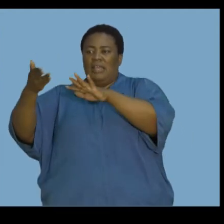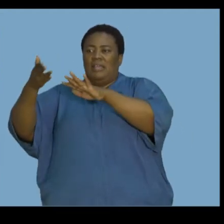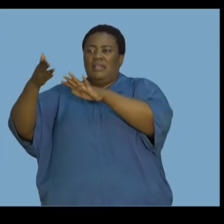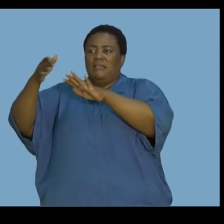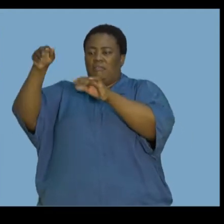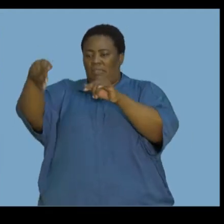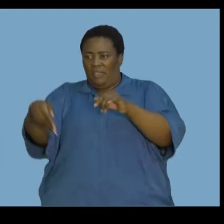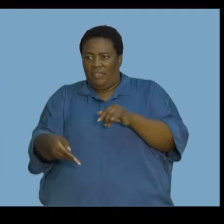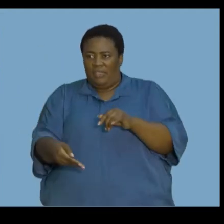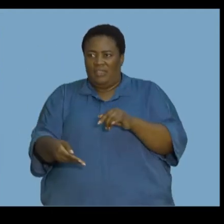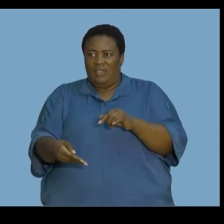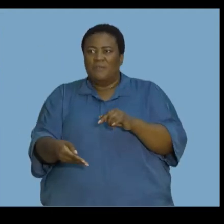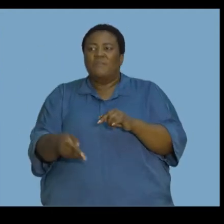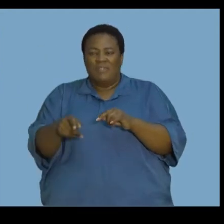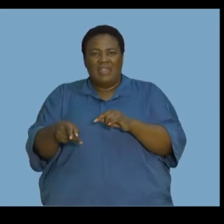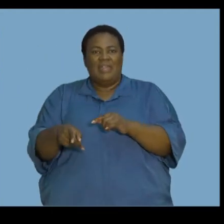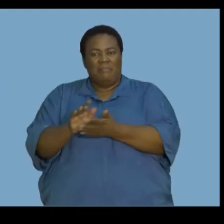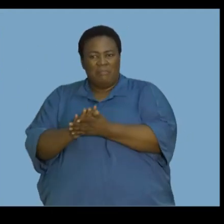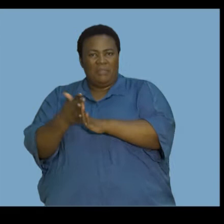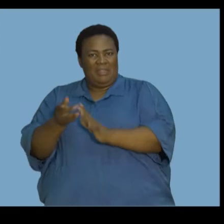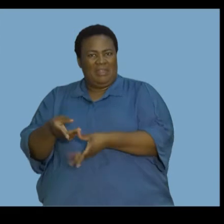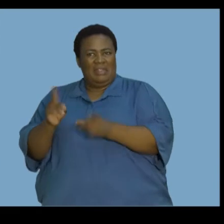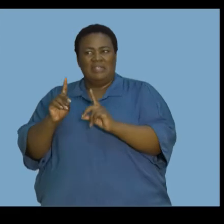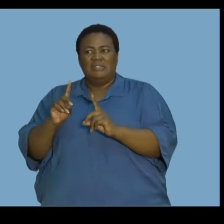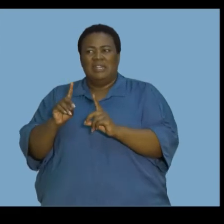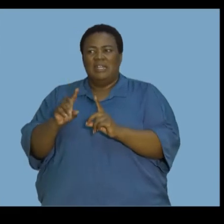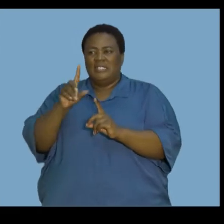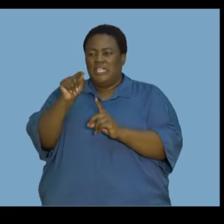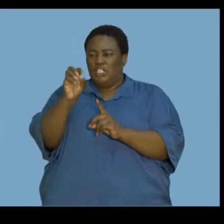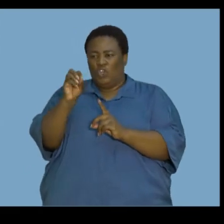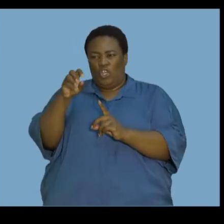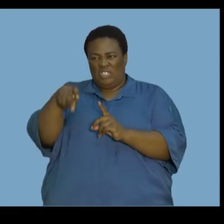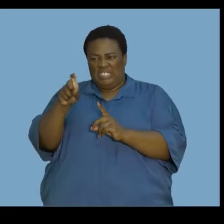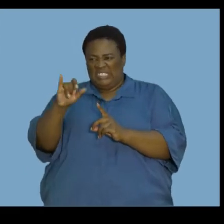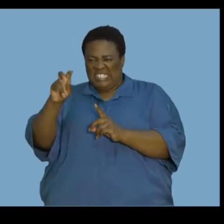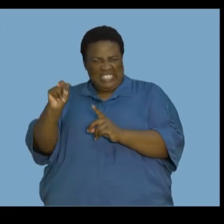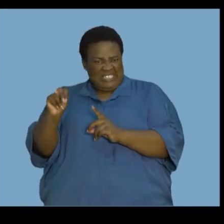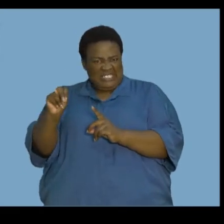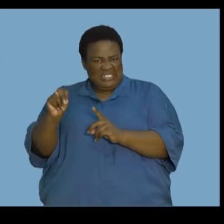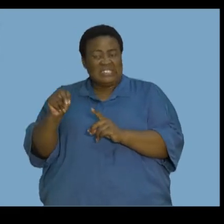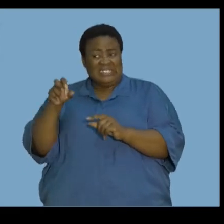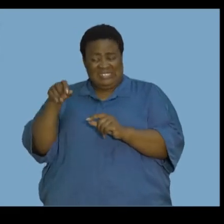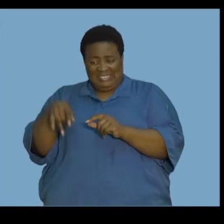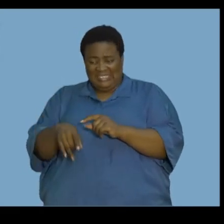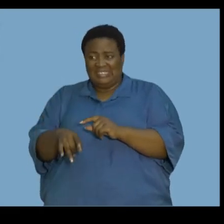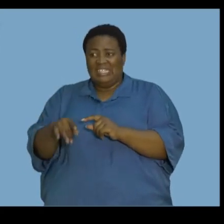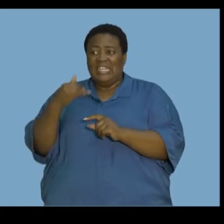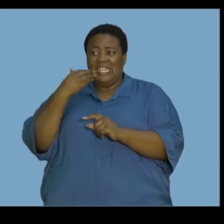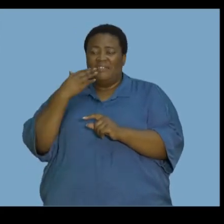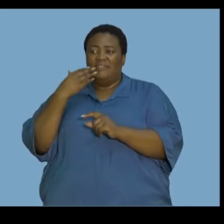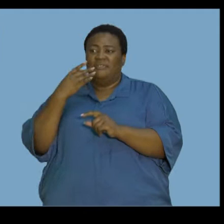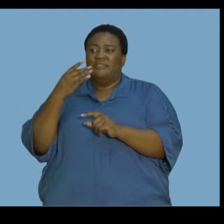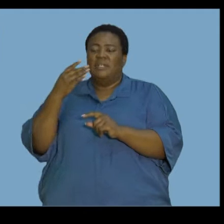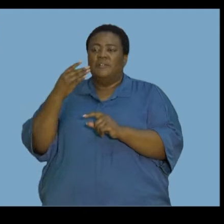you need oxygen, they produce biotoxins, and these biotoxins start producing what we call